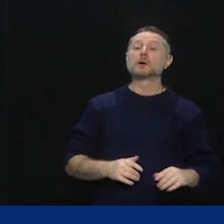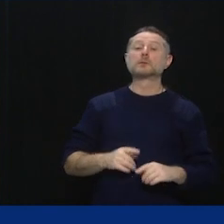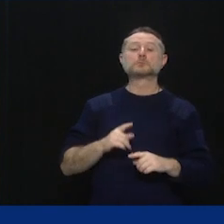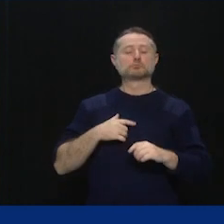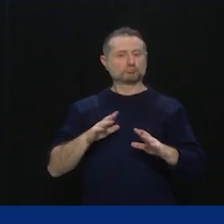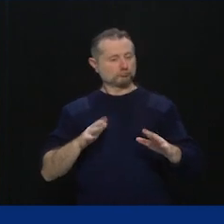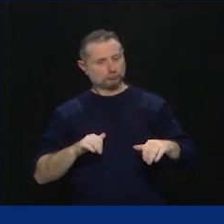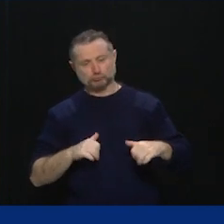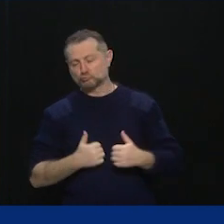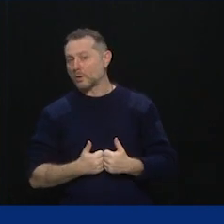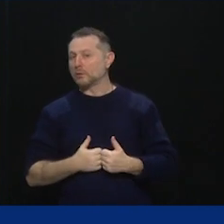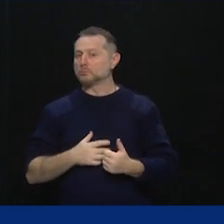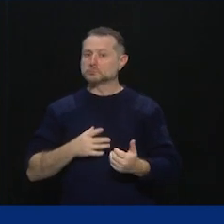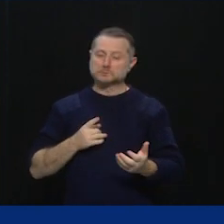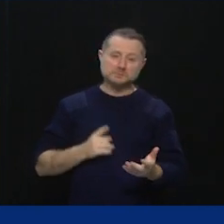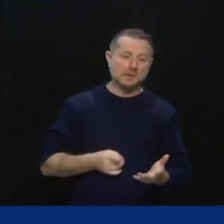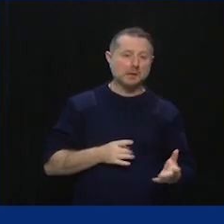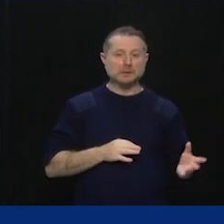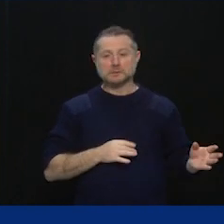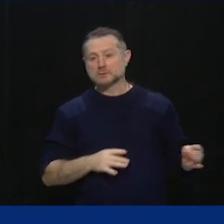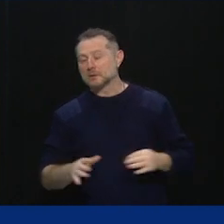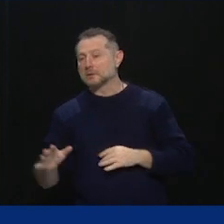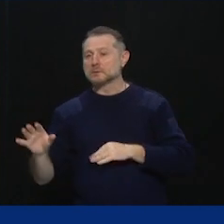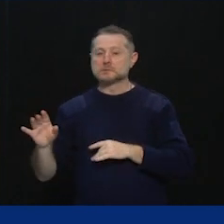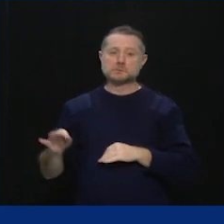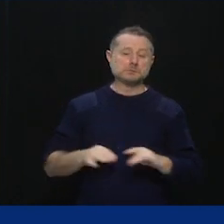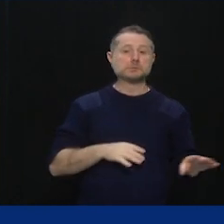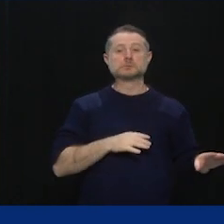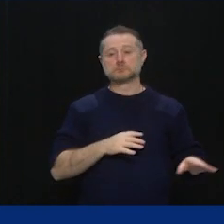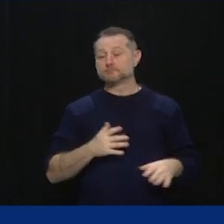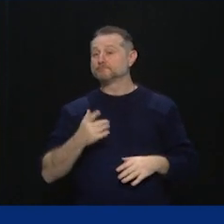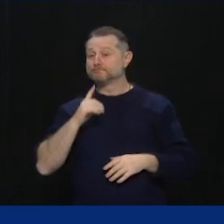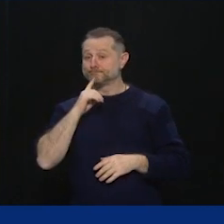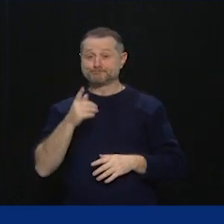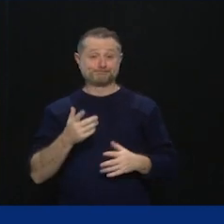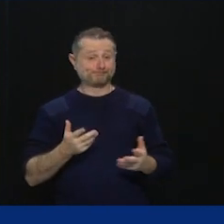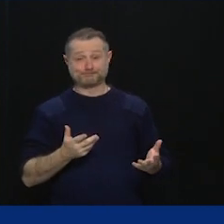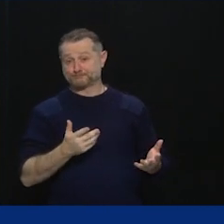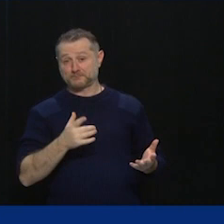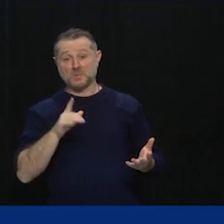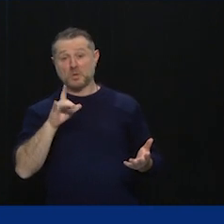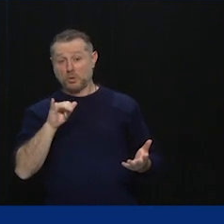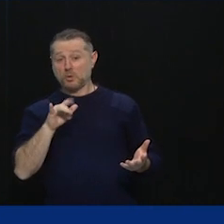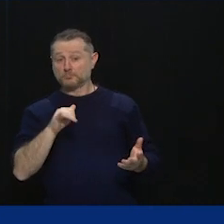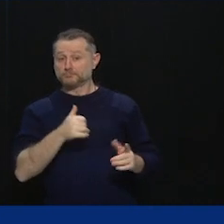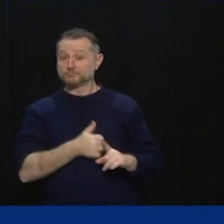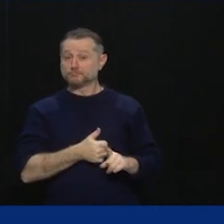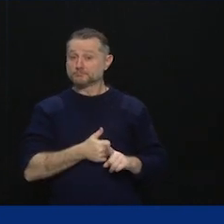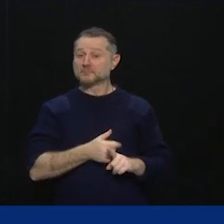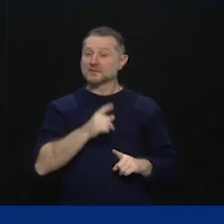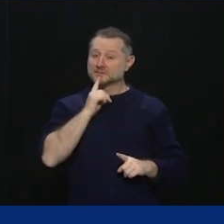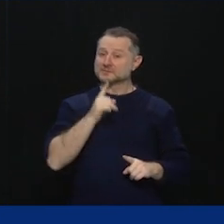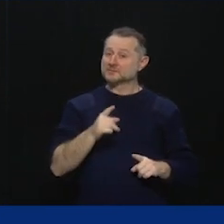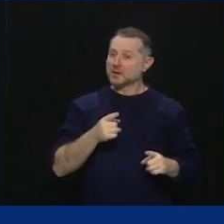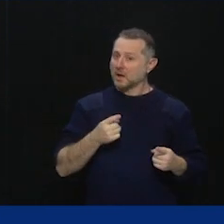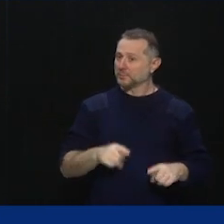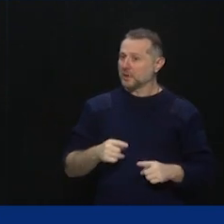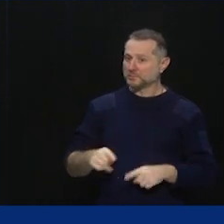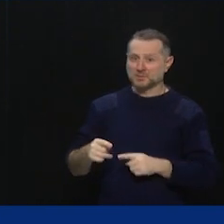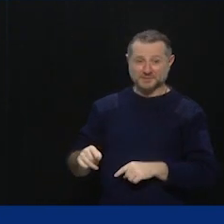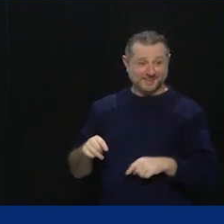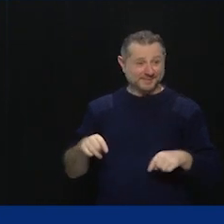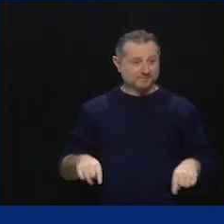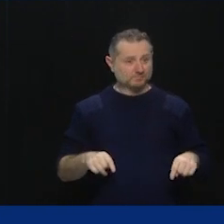in getting things done on Long Island, this is happening. And that in some ways